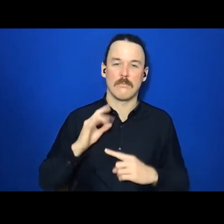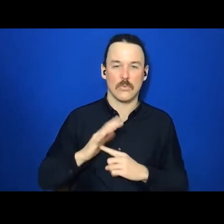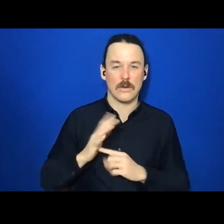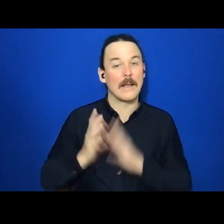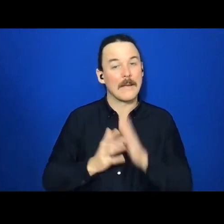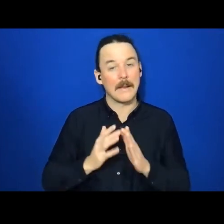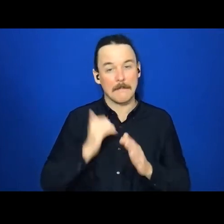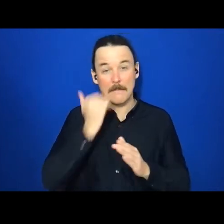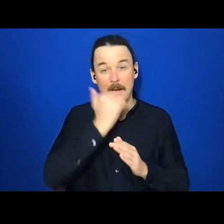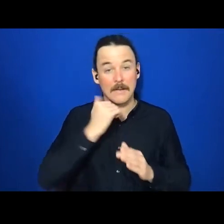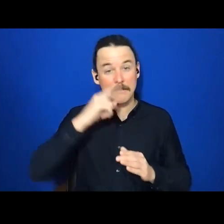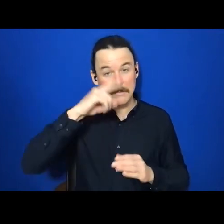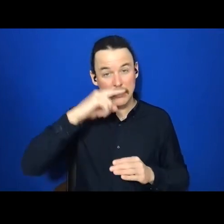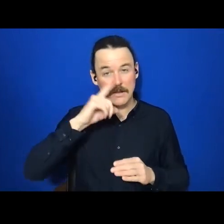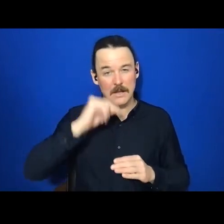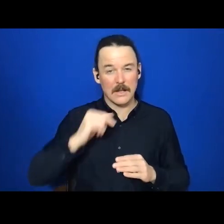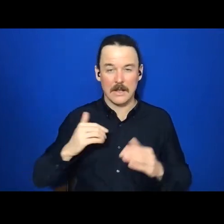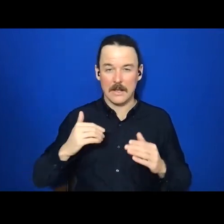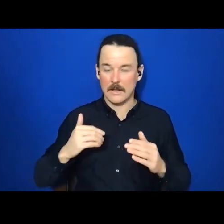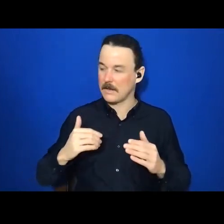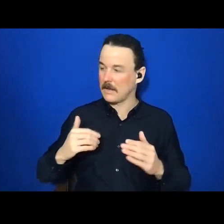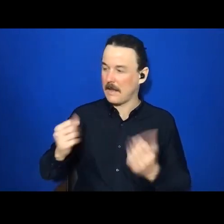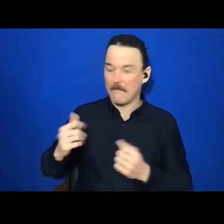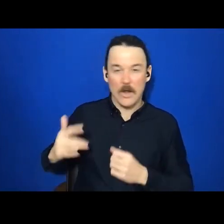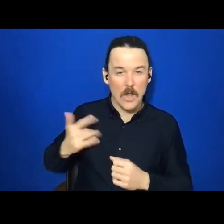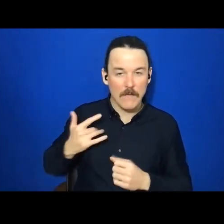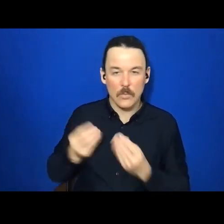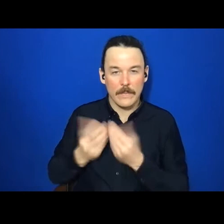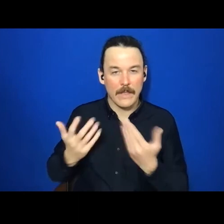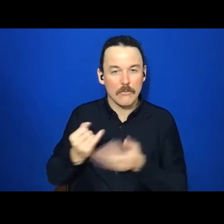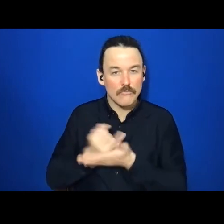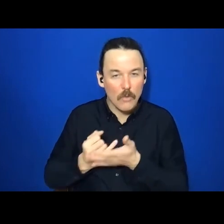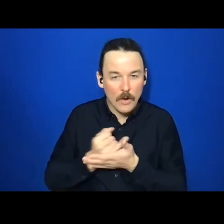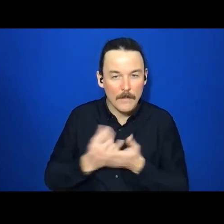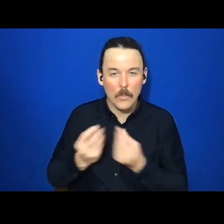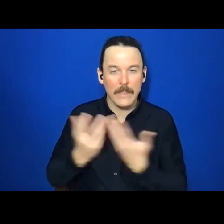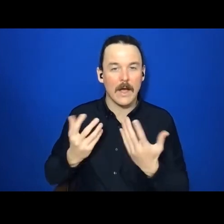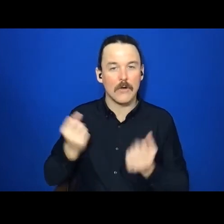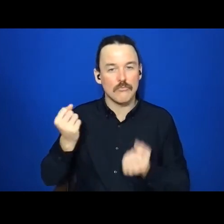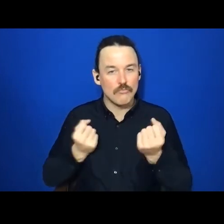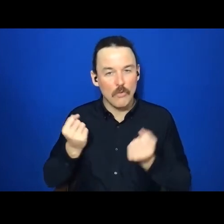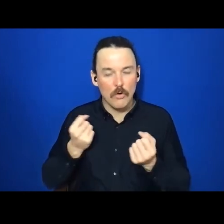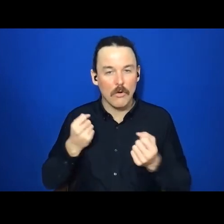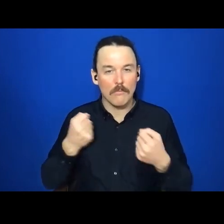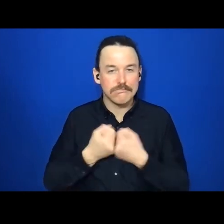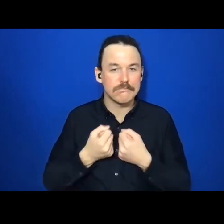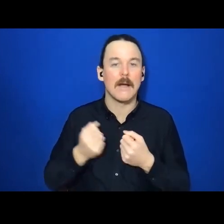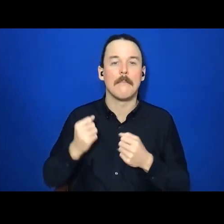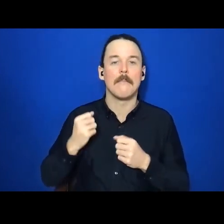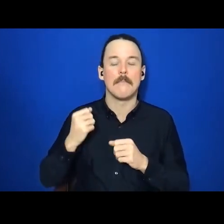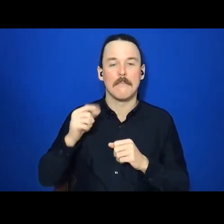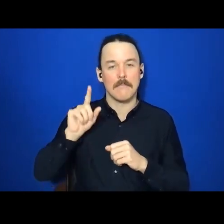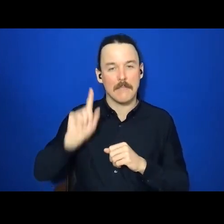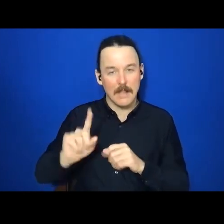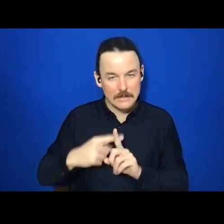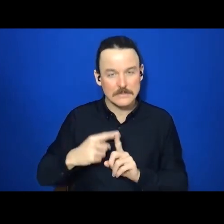lives, free from crime, free from road trauma, and also free from discrimination in the